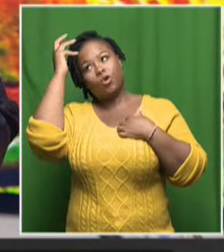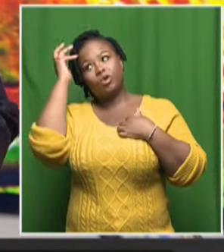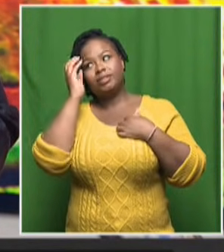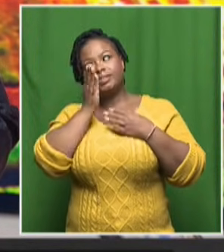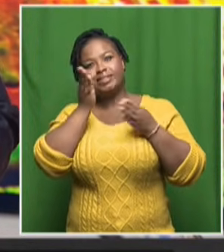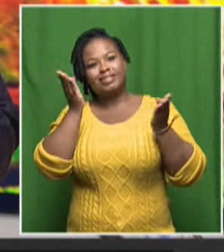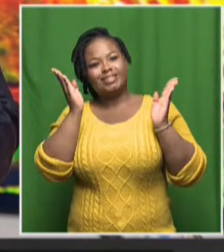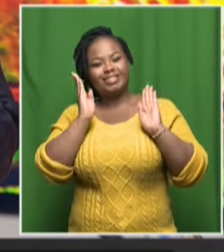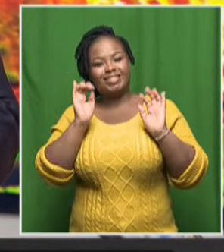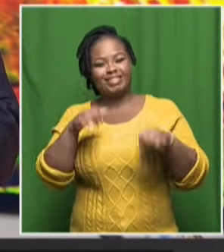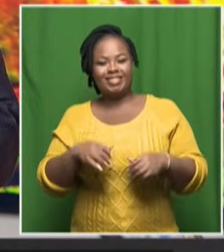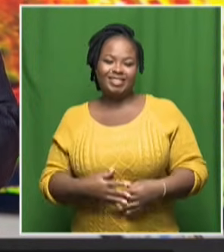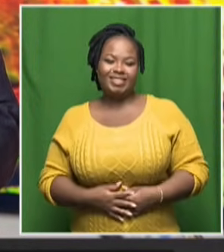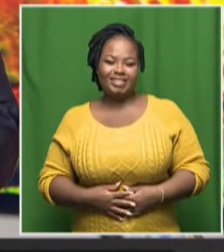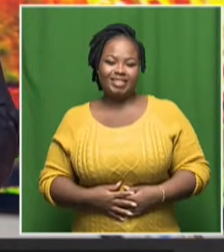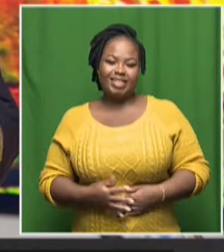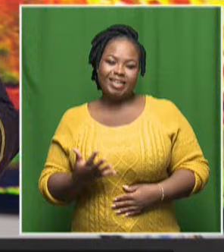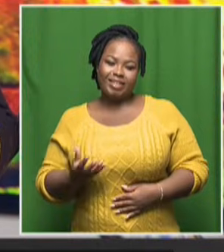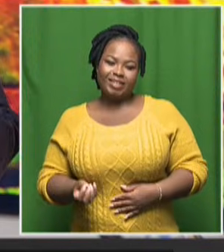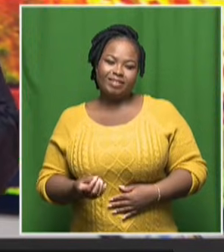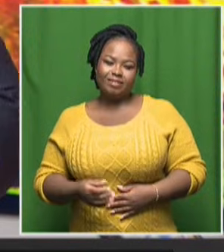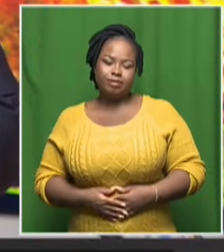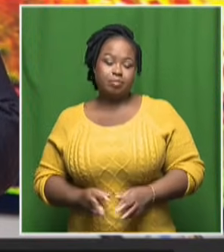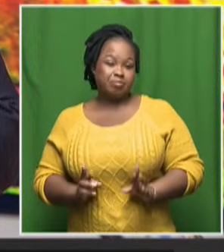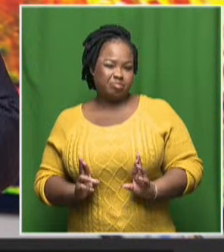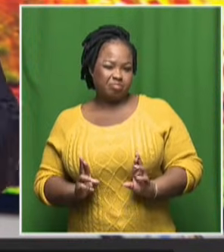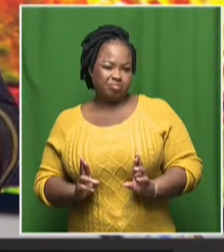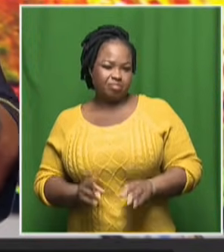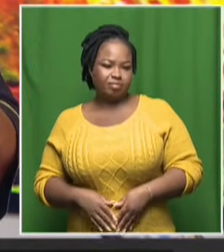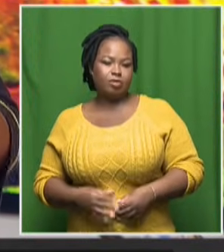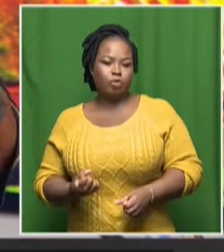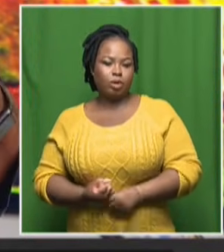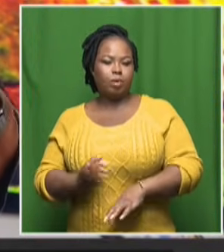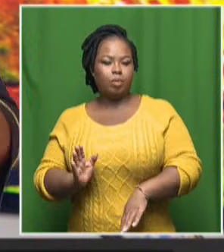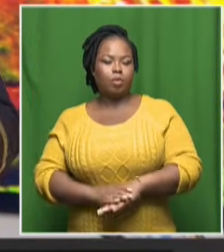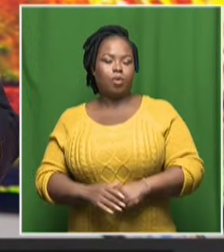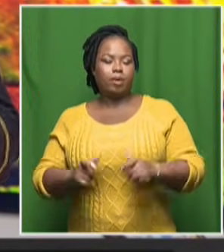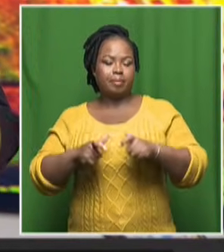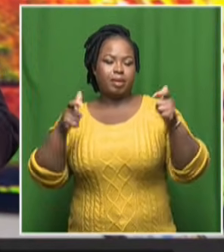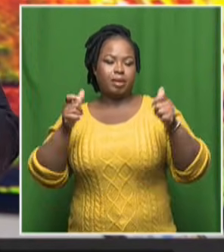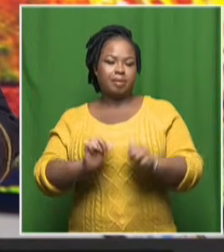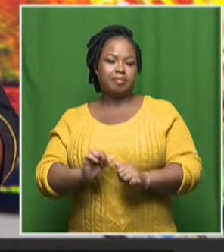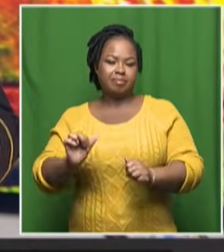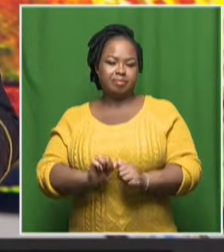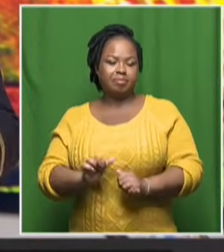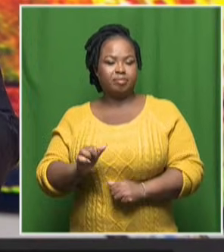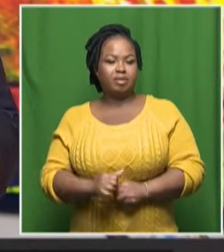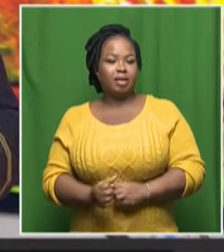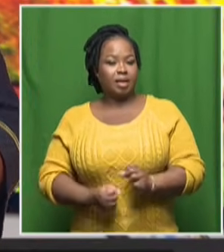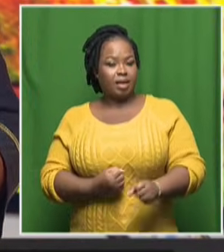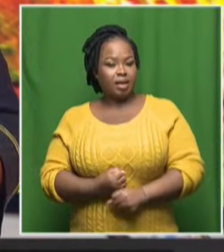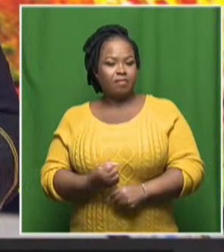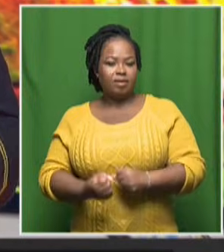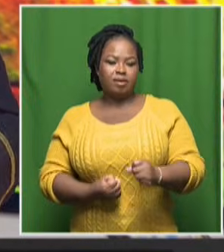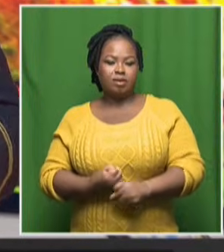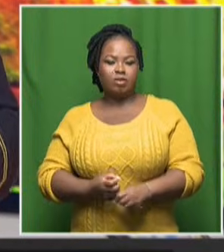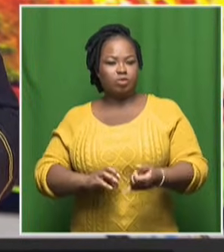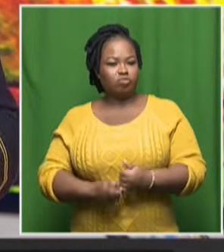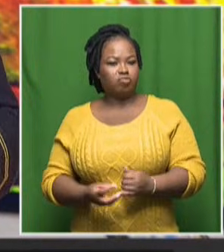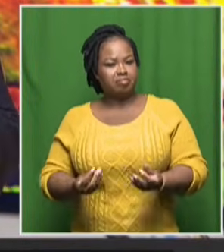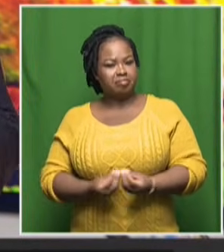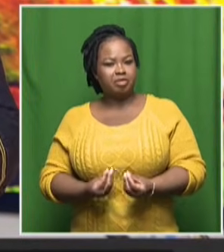and everything else. But listen, we're hoping to make it bigger and better. And like I said, every year we try something new